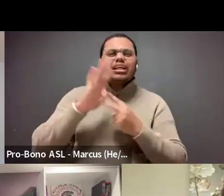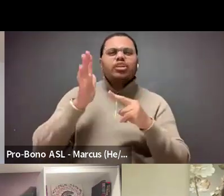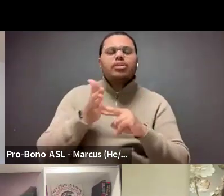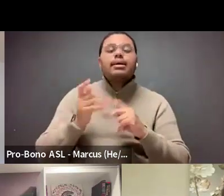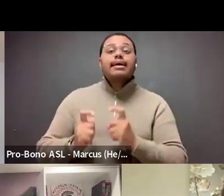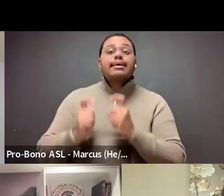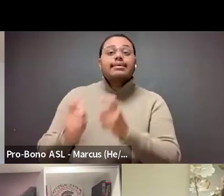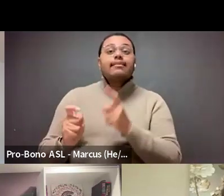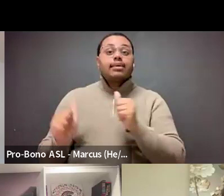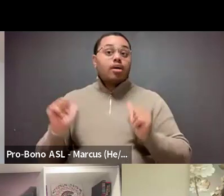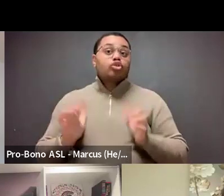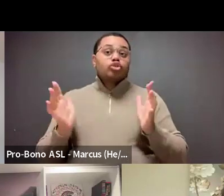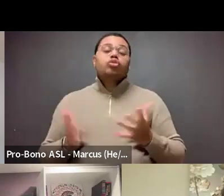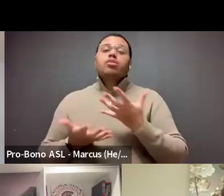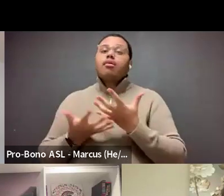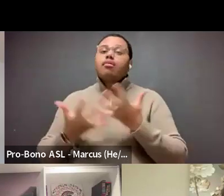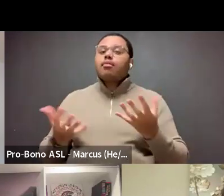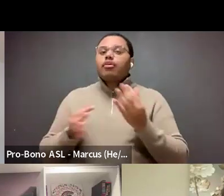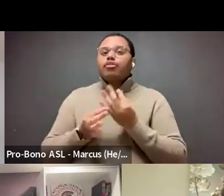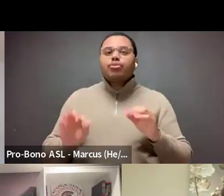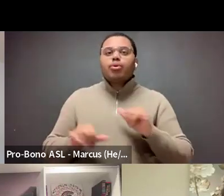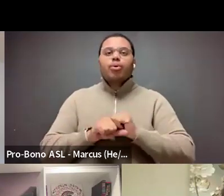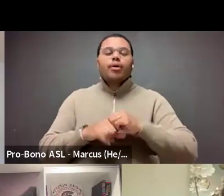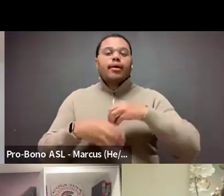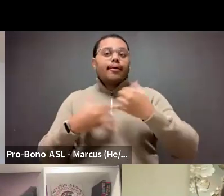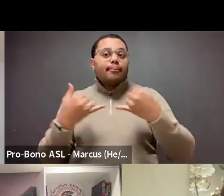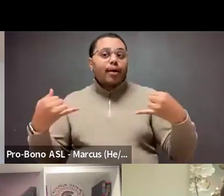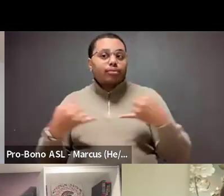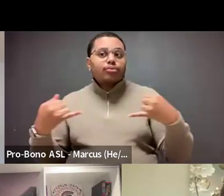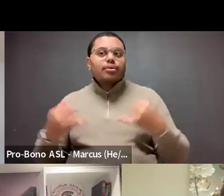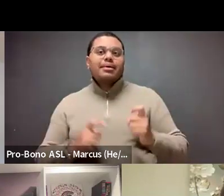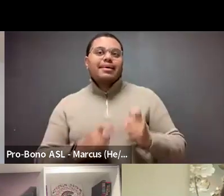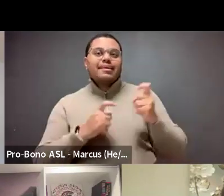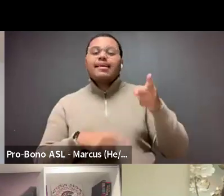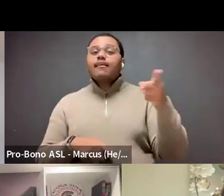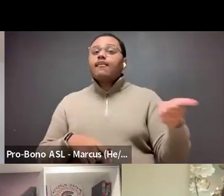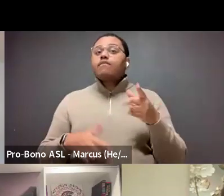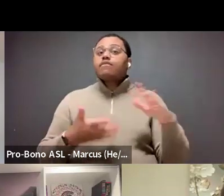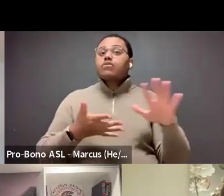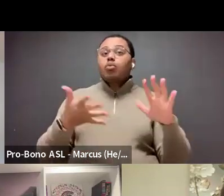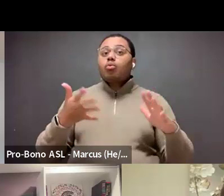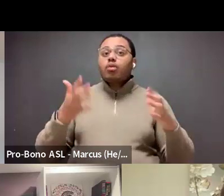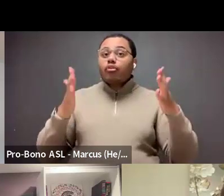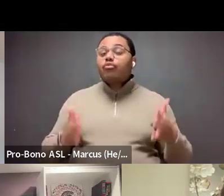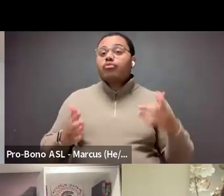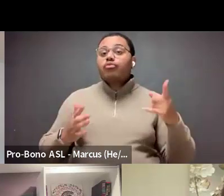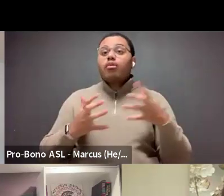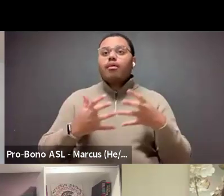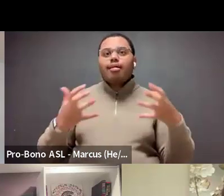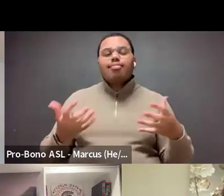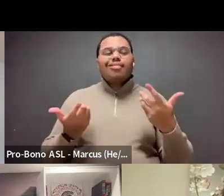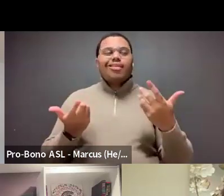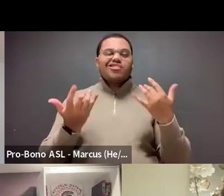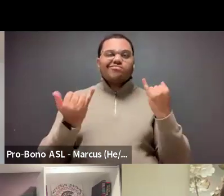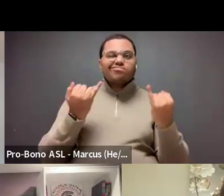freedom to work within their boundaries, and gives a choreographer a lot of freedom to sort of specify. So if there's, you know, there's